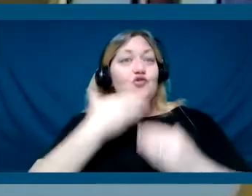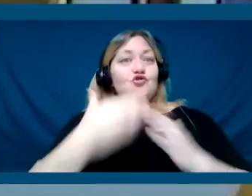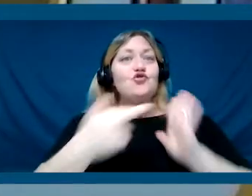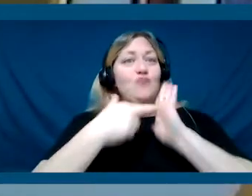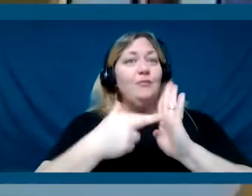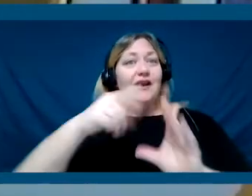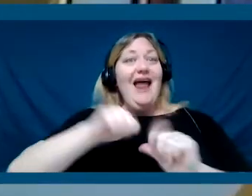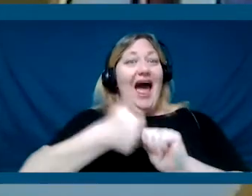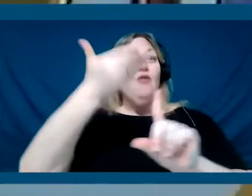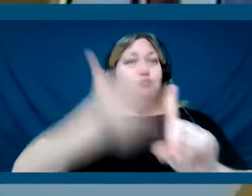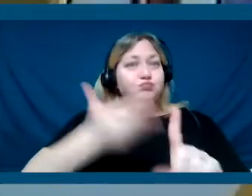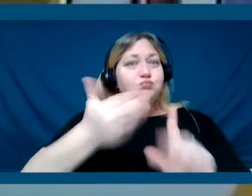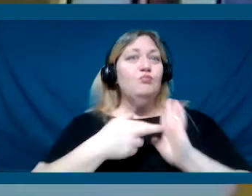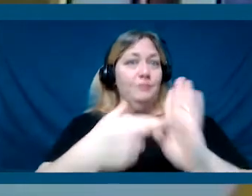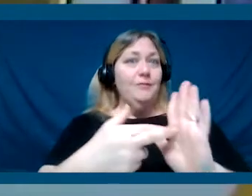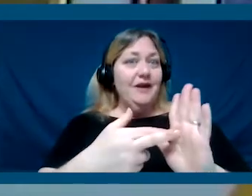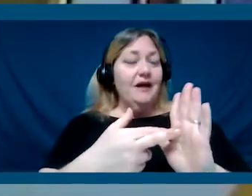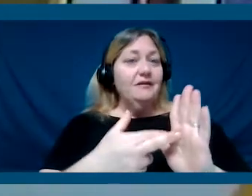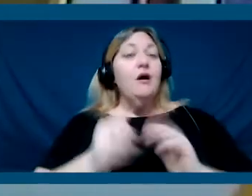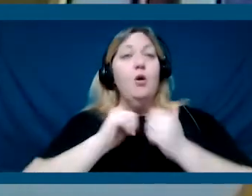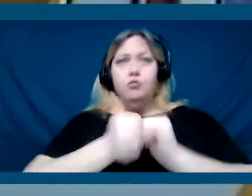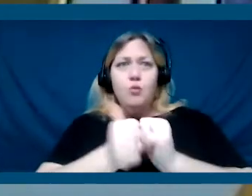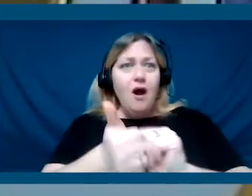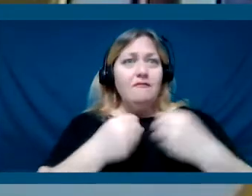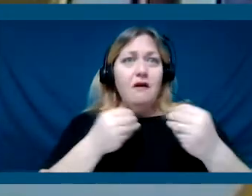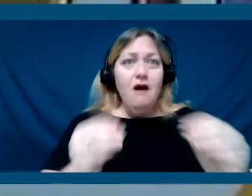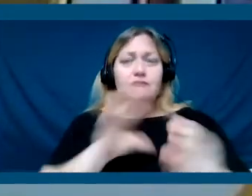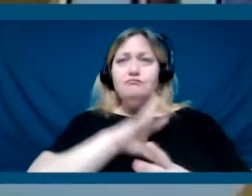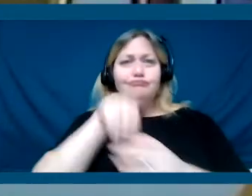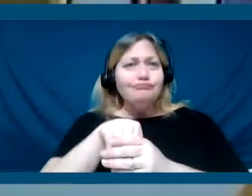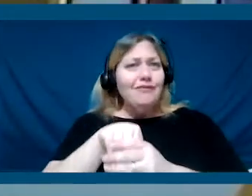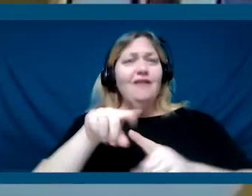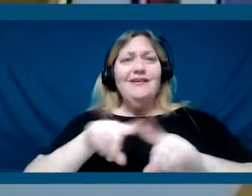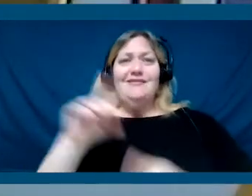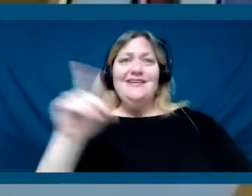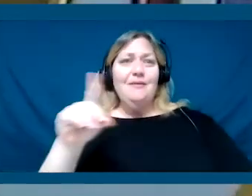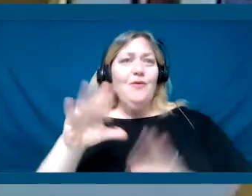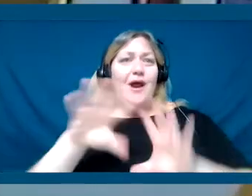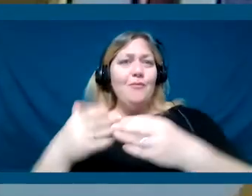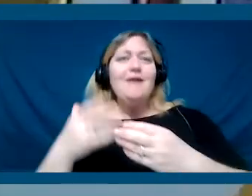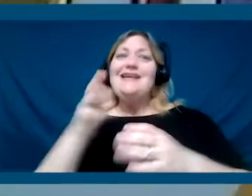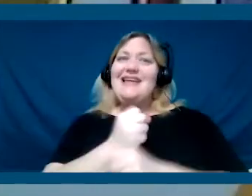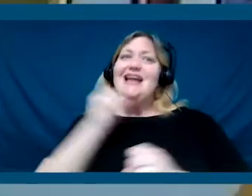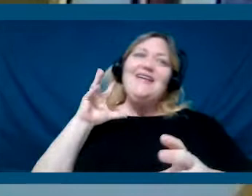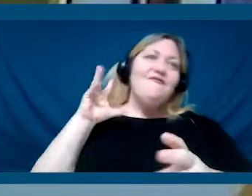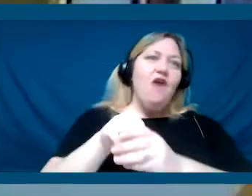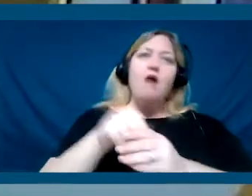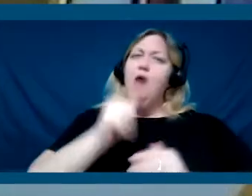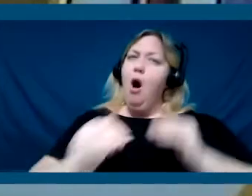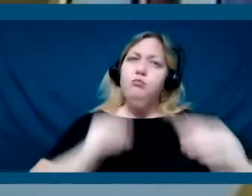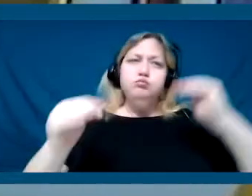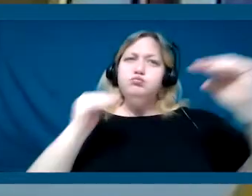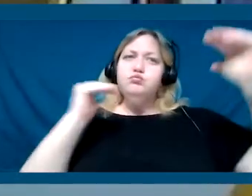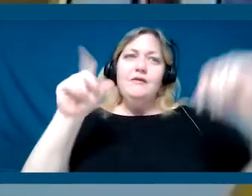way you want to be represented. Run for office, get involved in the Democratic Party, get involved at all levels of